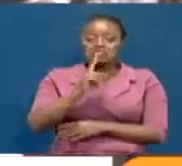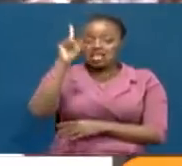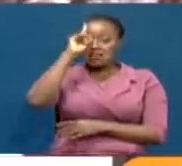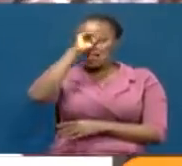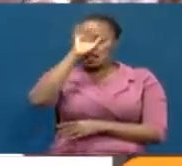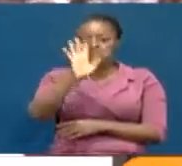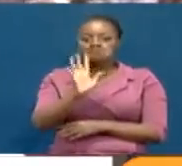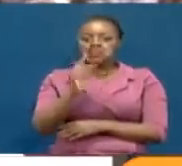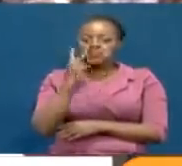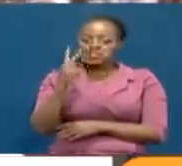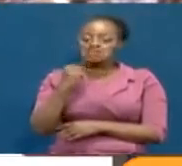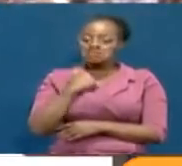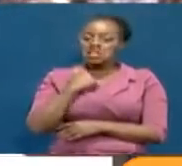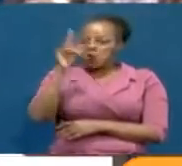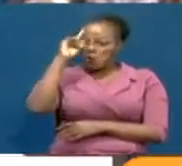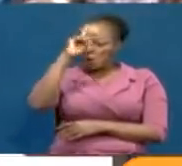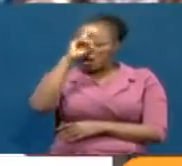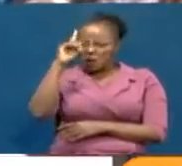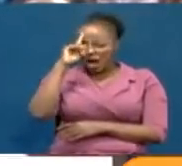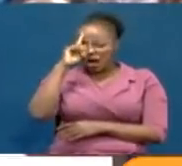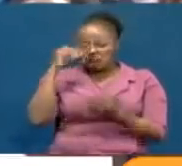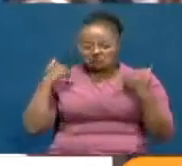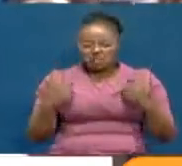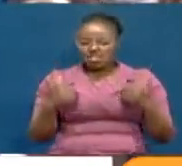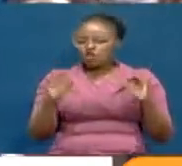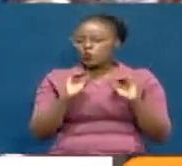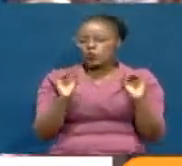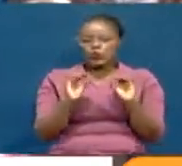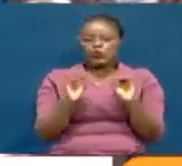mchezo, mimi hamjaona nikisema mambo ya mchezo namna hiyo. Tutachukua hatua.